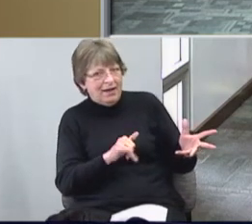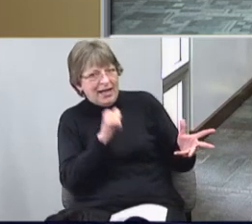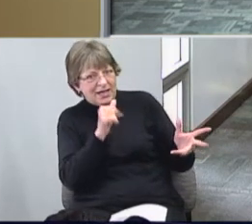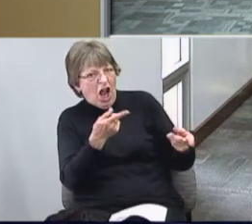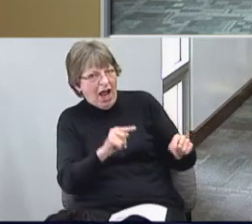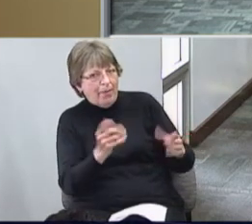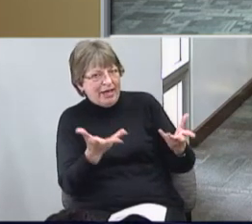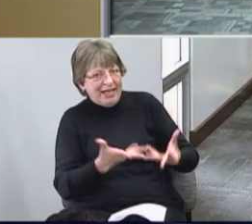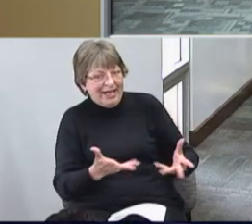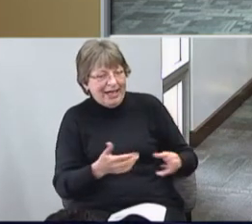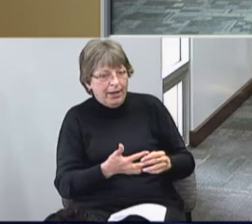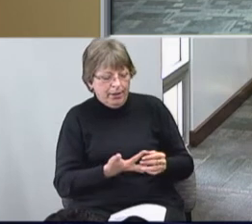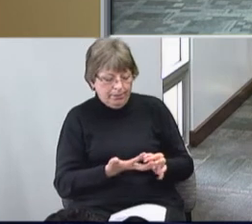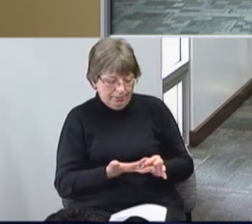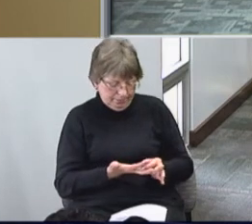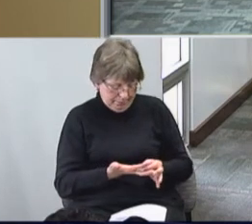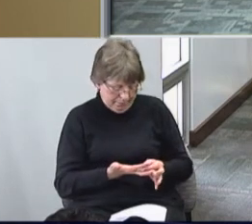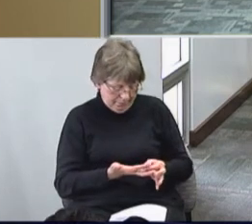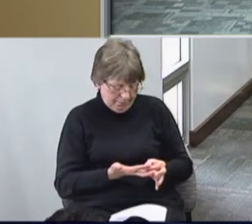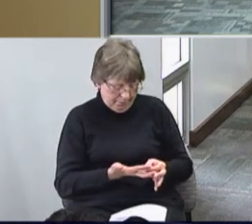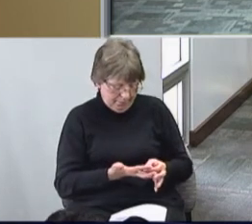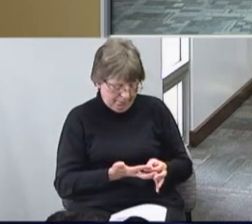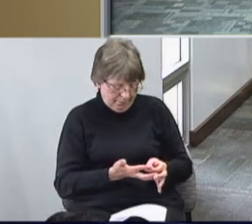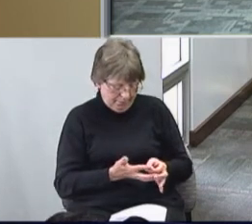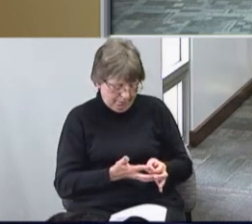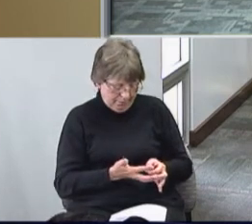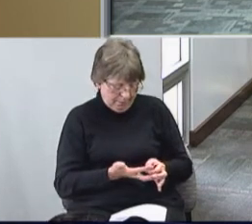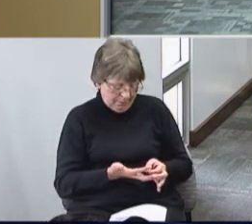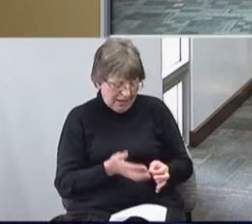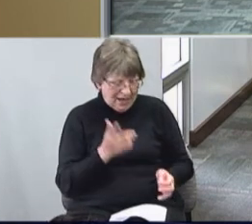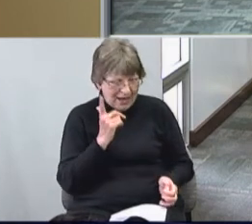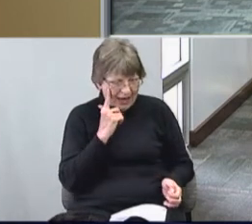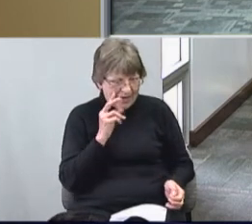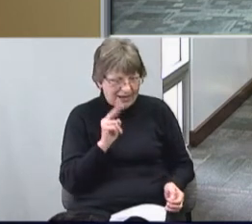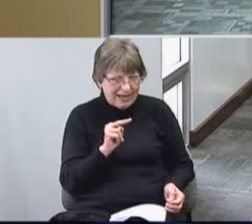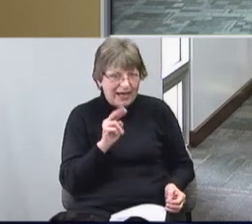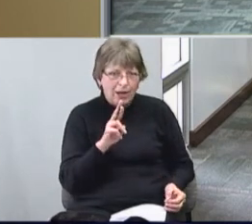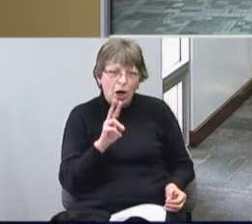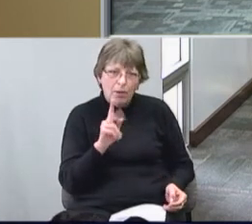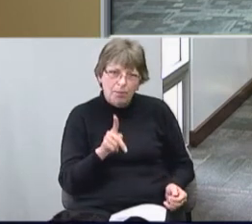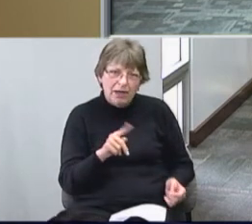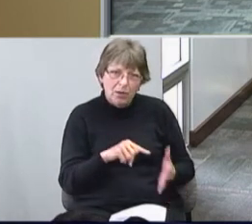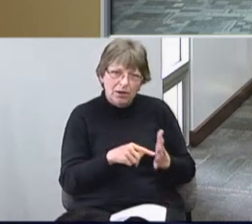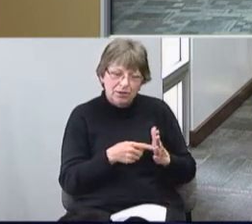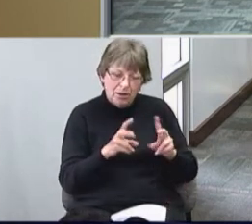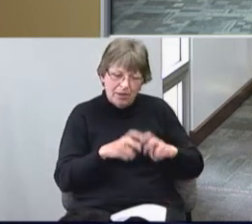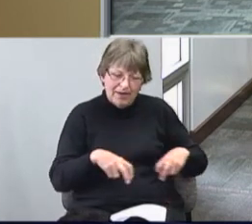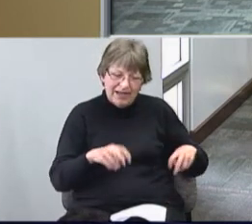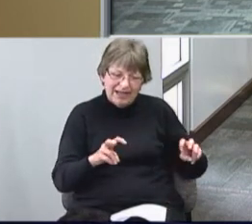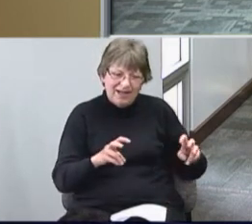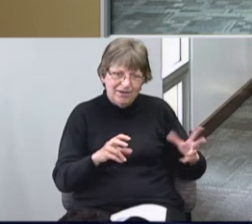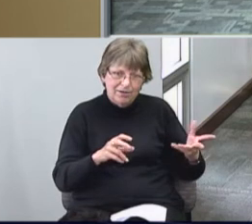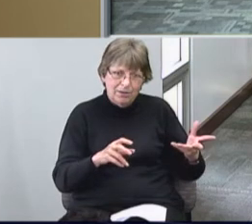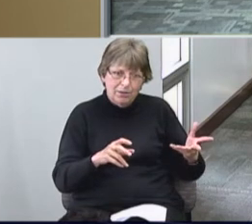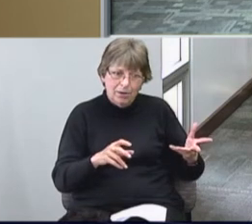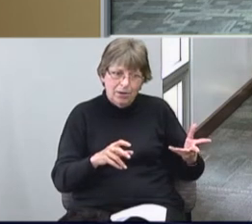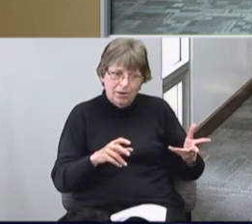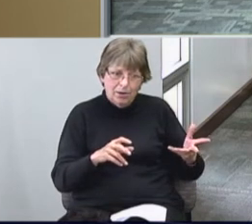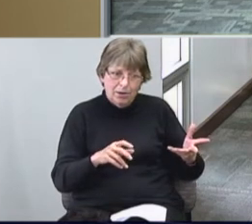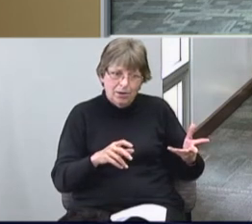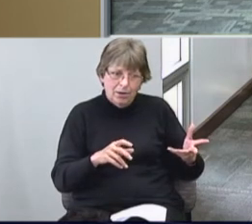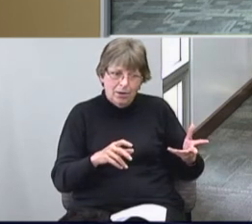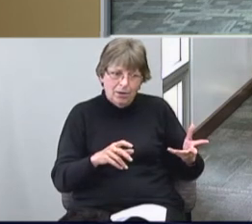NRP was put in place by city council actually to not discourage people from doing work on their houses